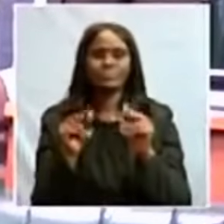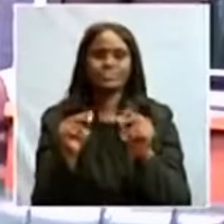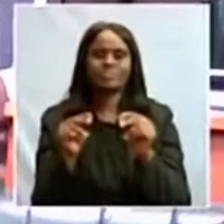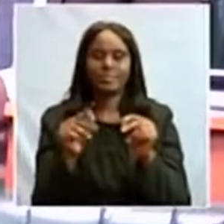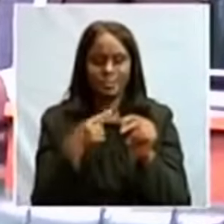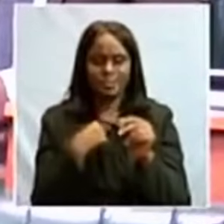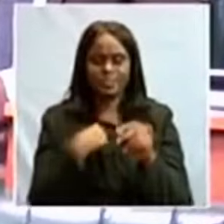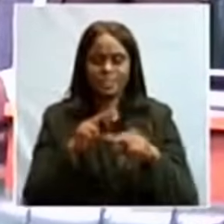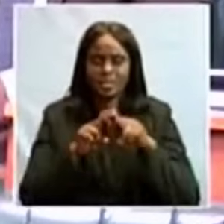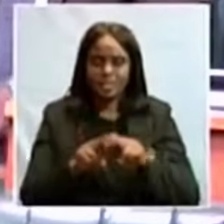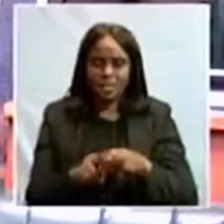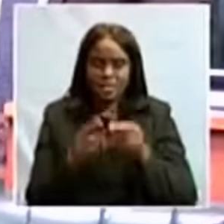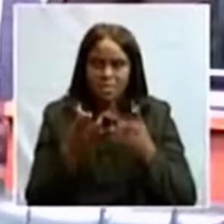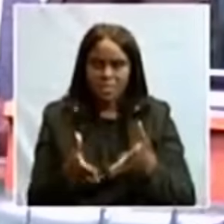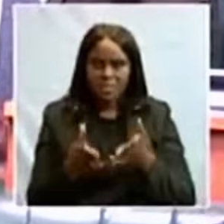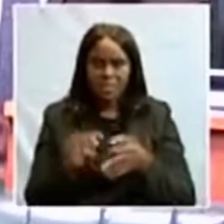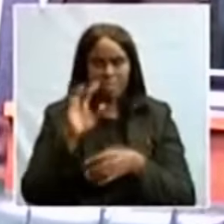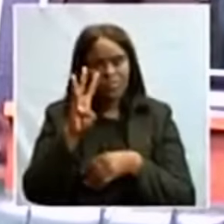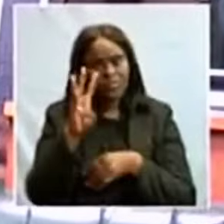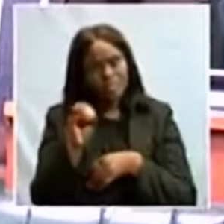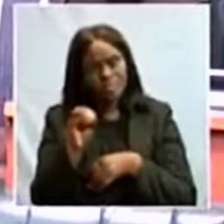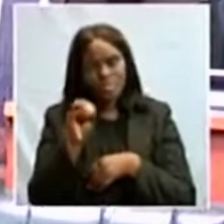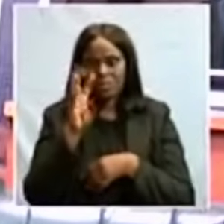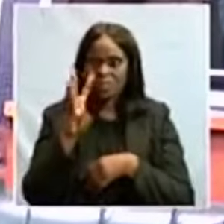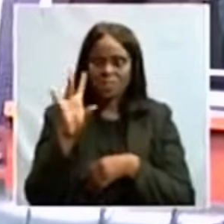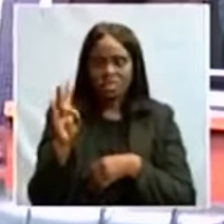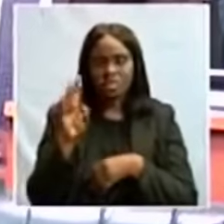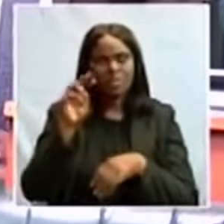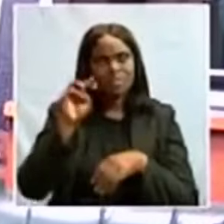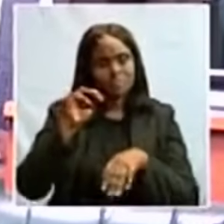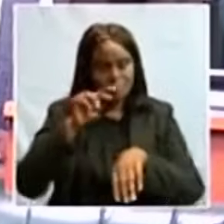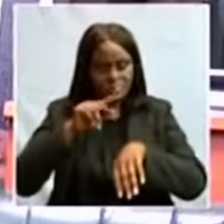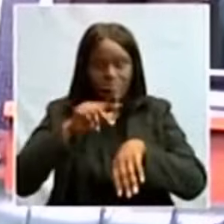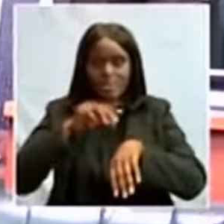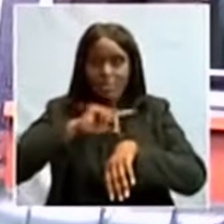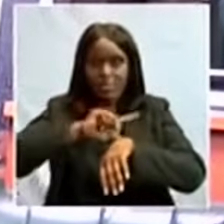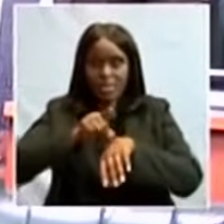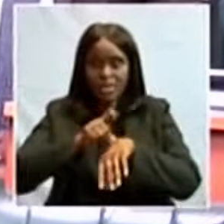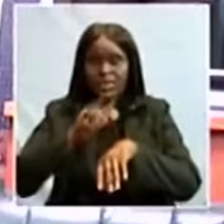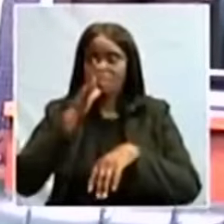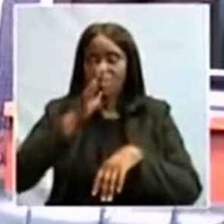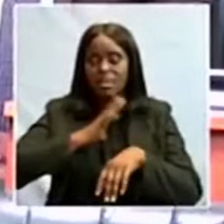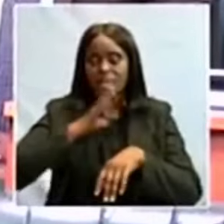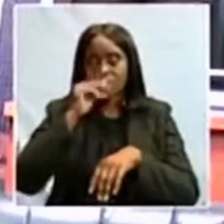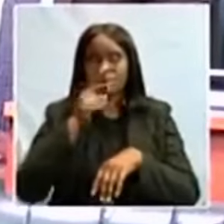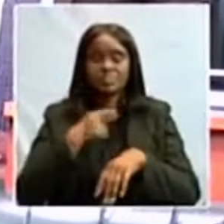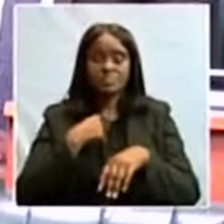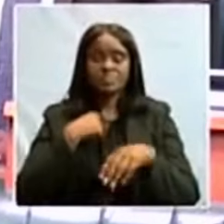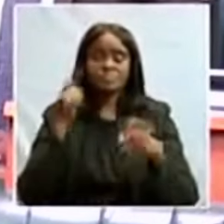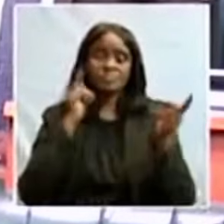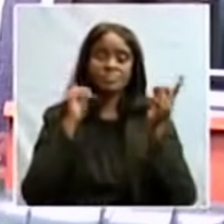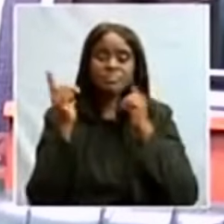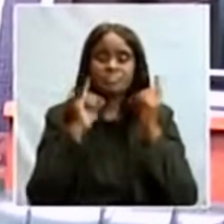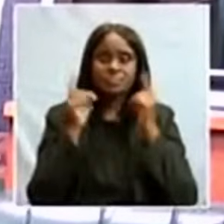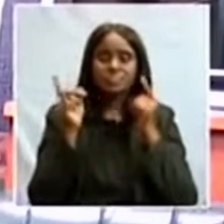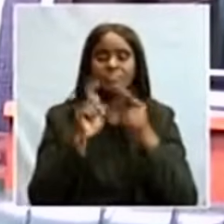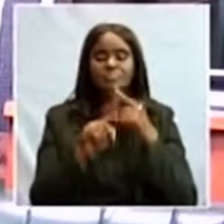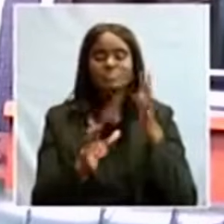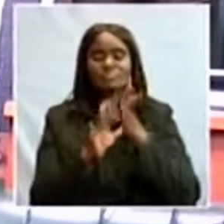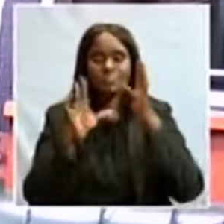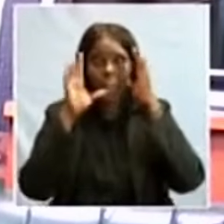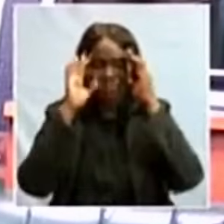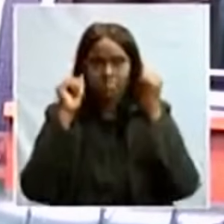I've sat here the last 47 minutes, Madam Speaker, listening to the Vice